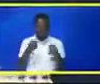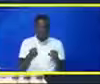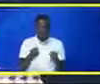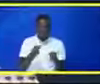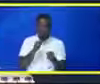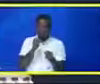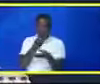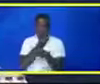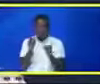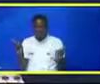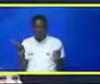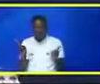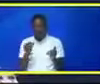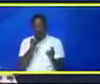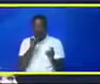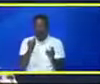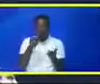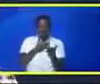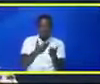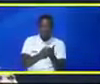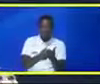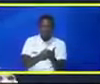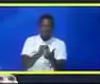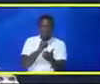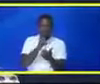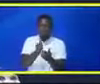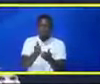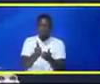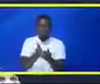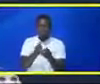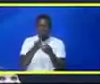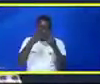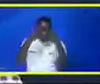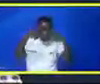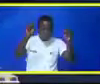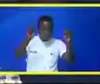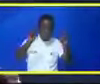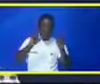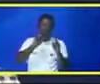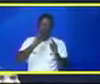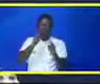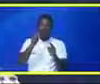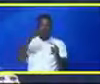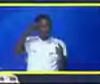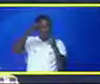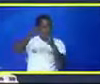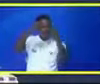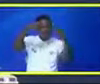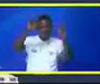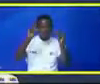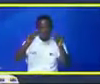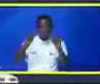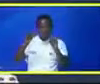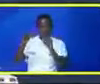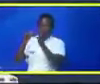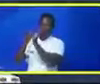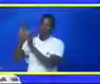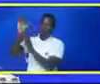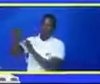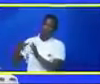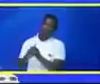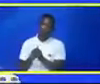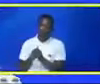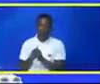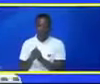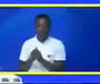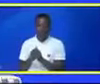not deliverance, it's not money, it's not breakthrough, it's not ambition, it is Jesus.